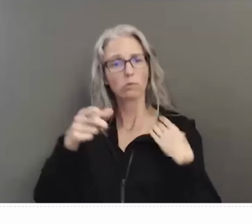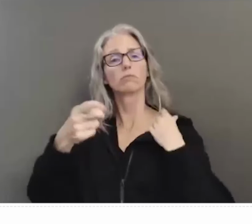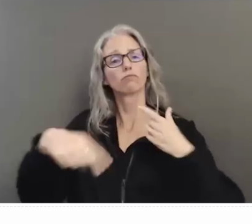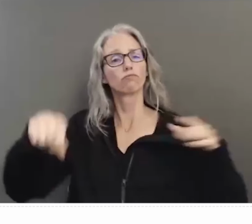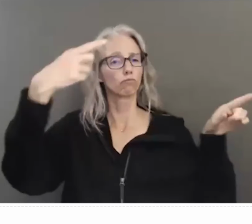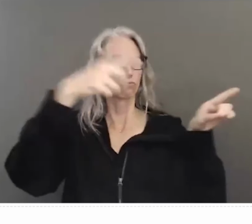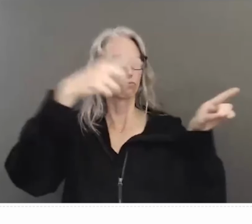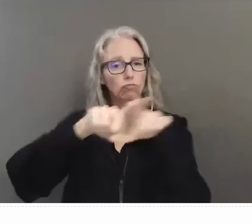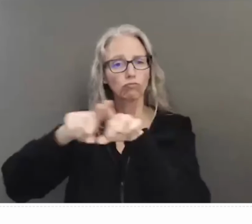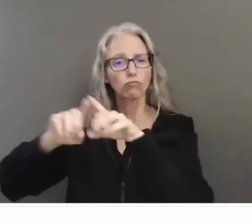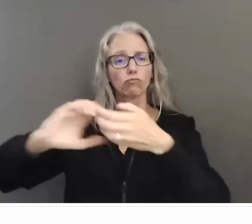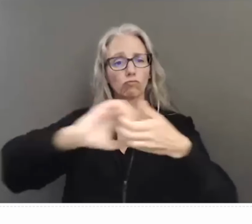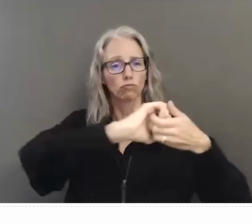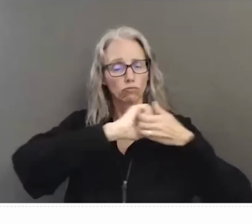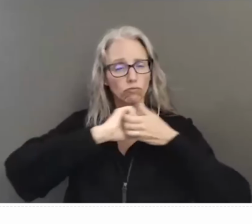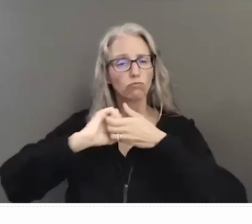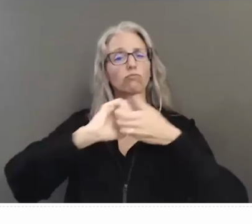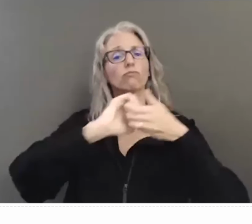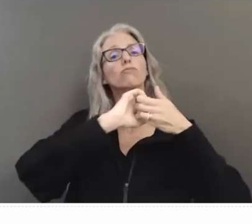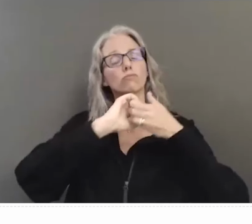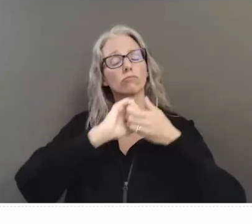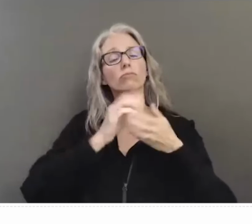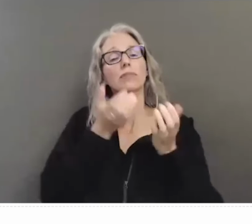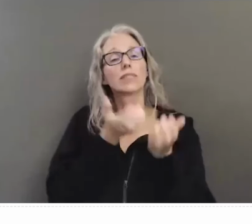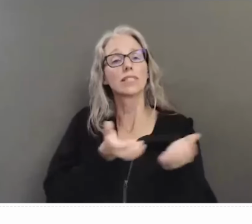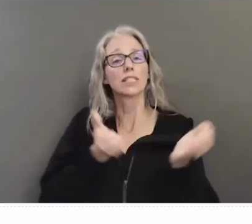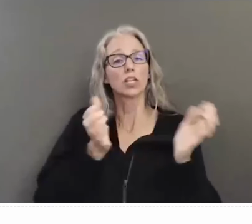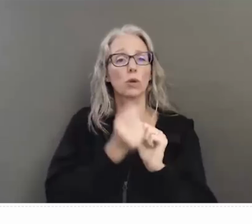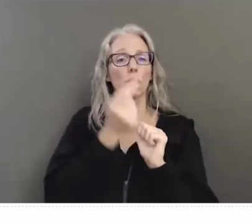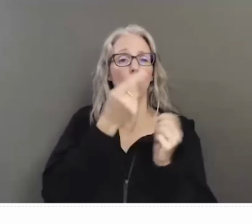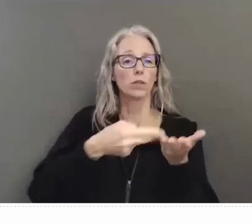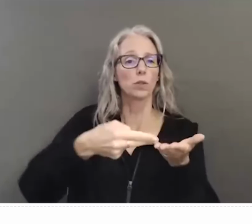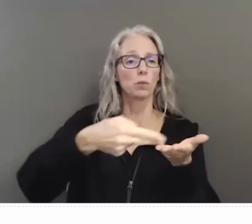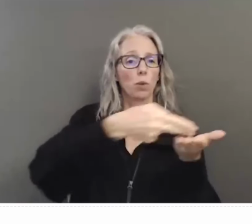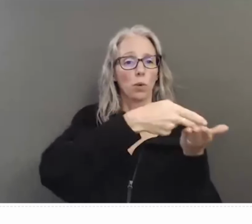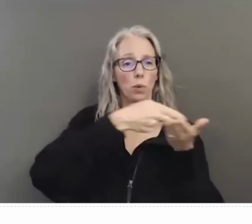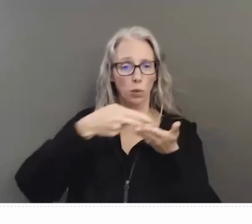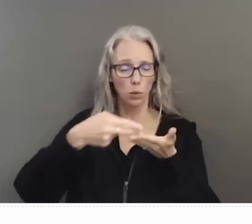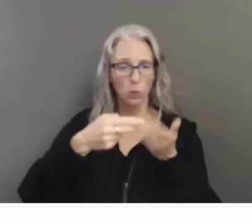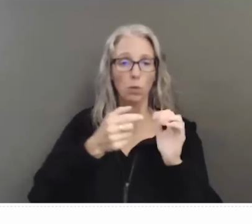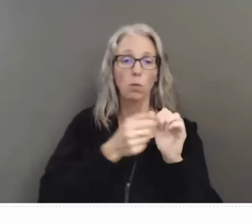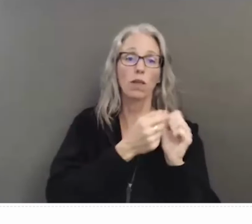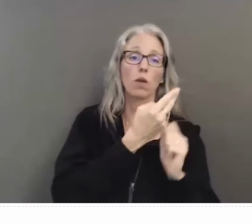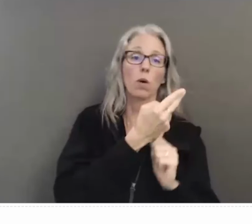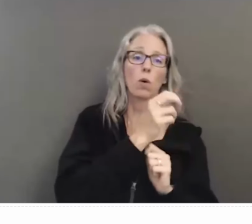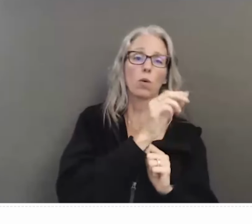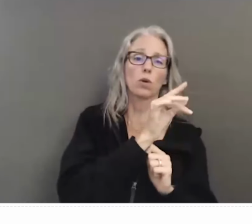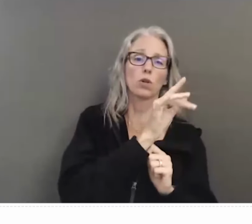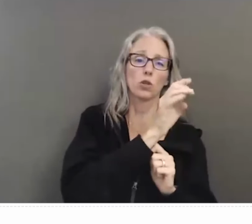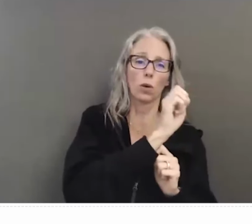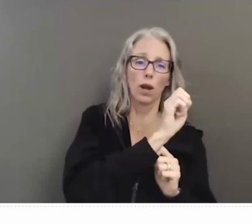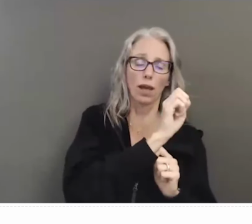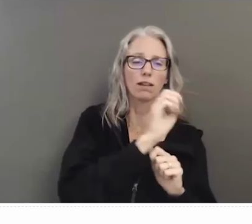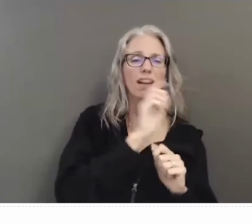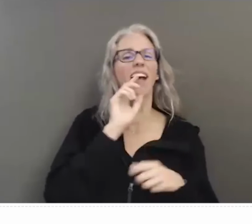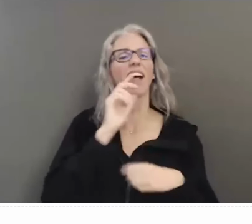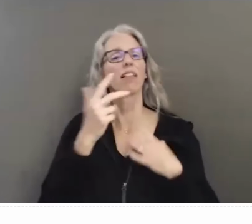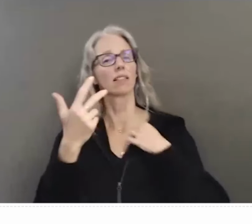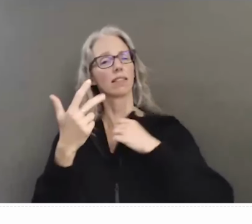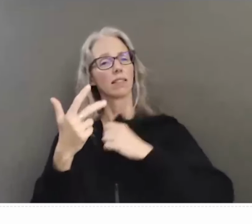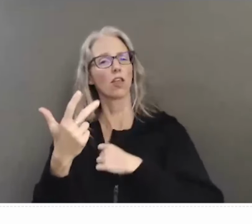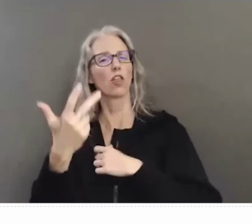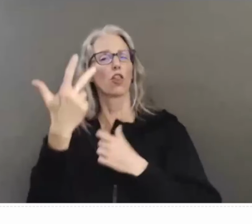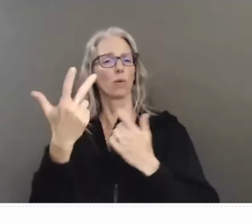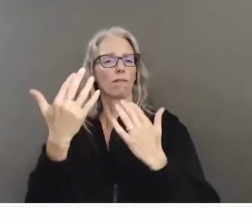an agreement between the Haudenosaunee Confederacy and the Three Fire Confederacy of the Anishinaabe to peacefully share and care